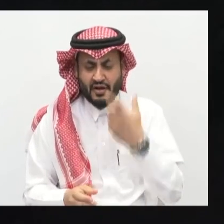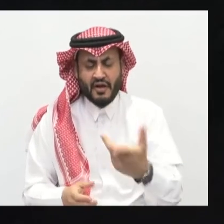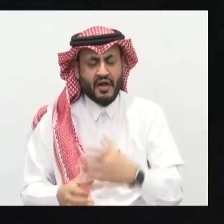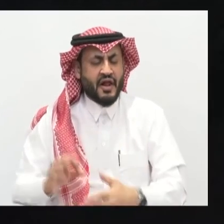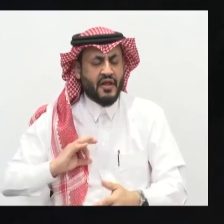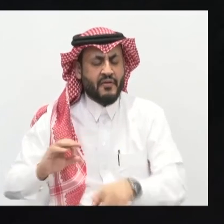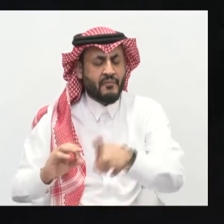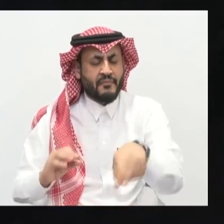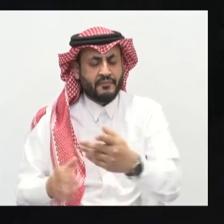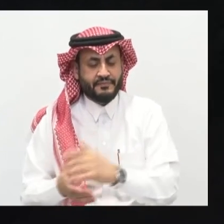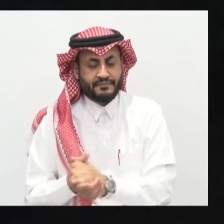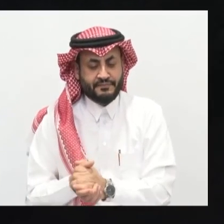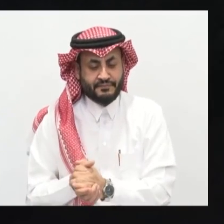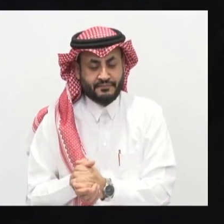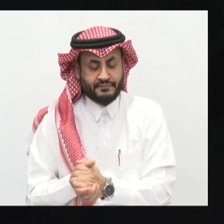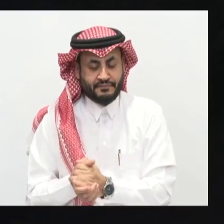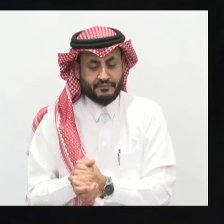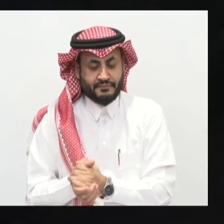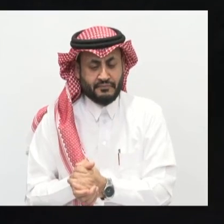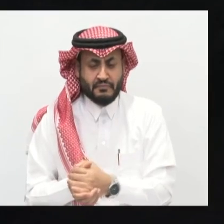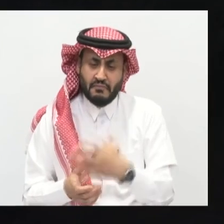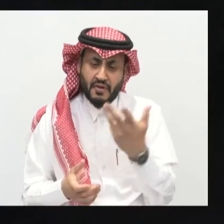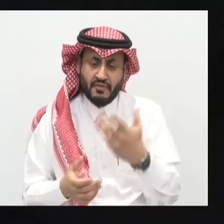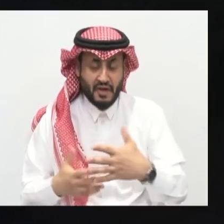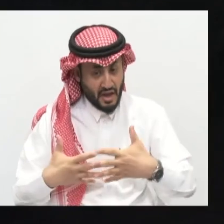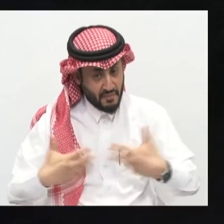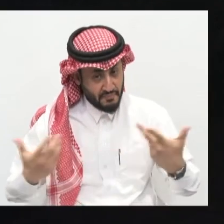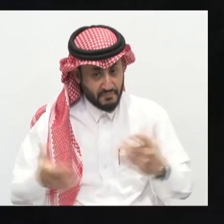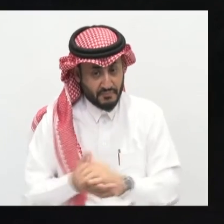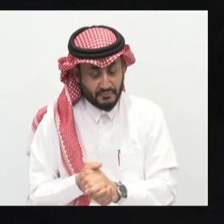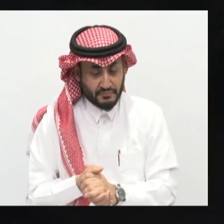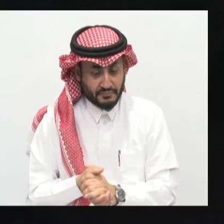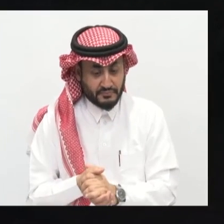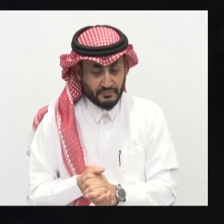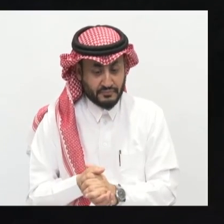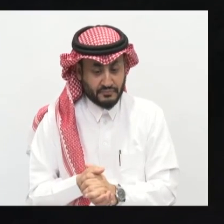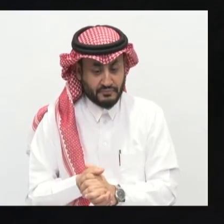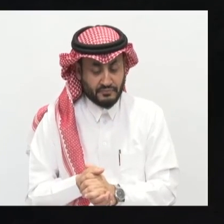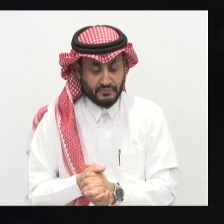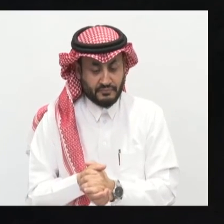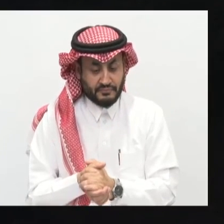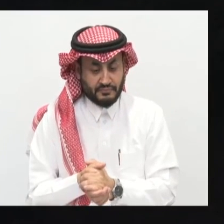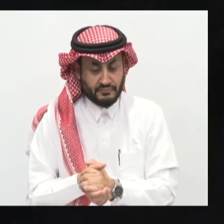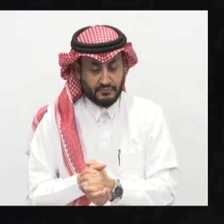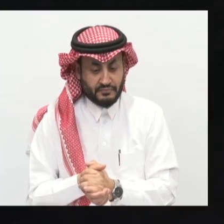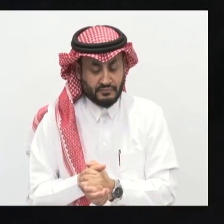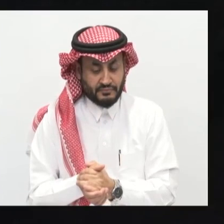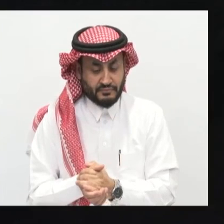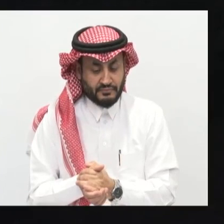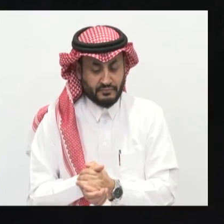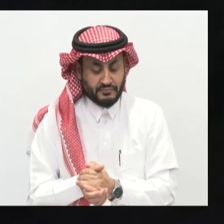that you like the most? Maybe you can say being happy, right? We all want to be happy. But let me tell you